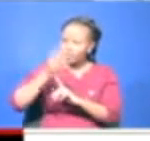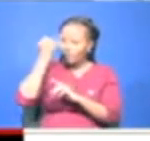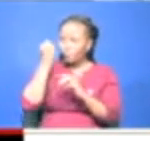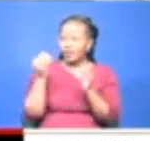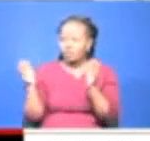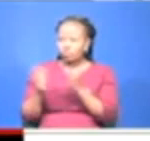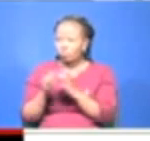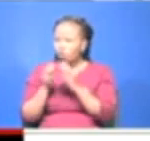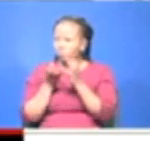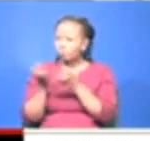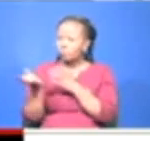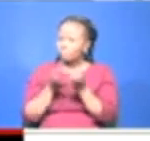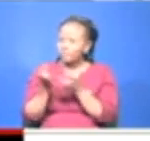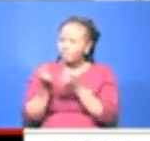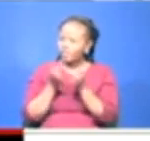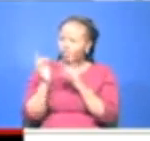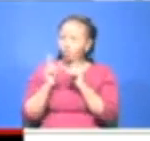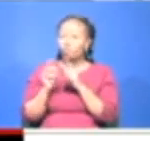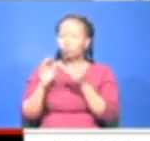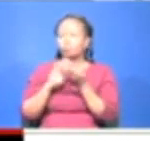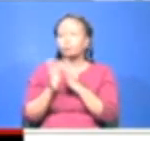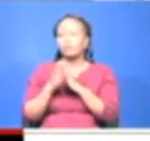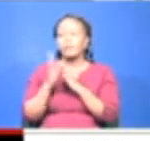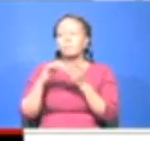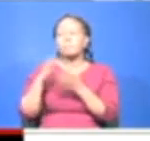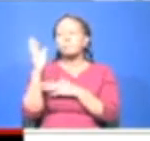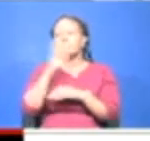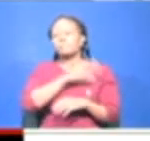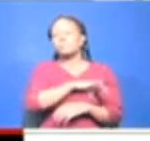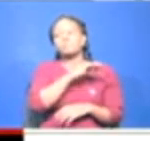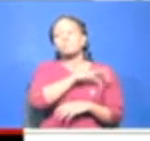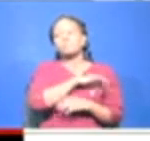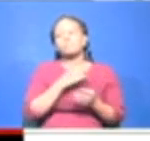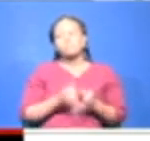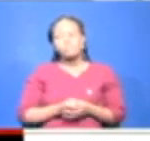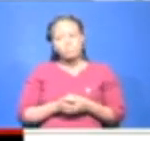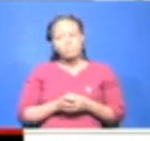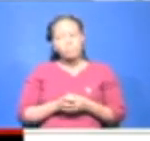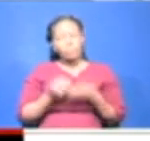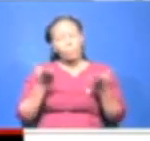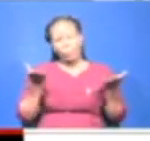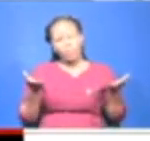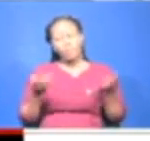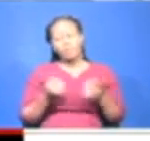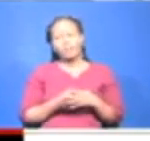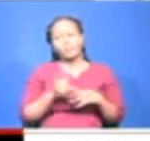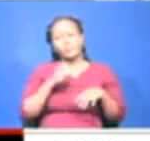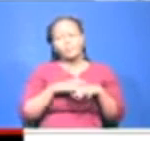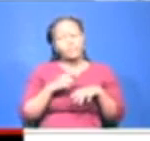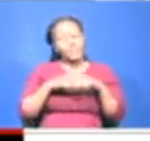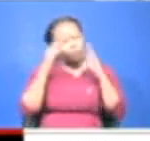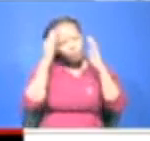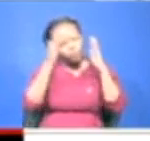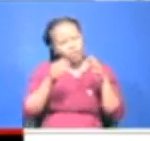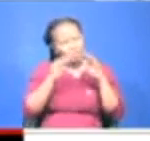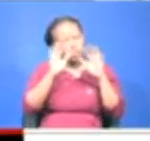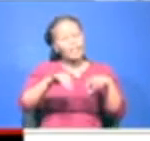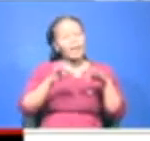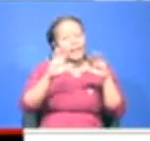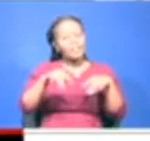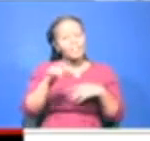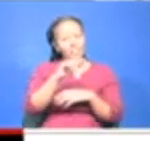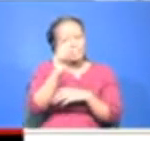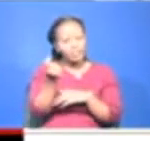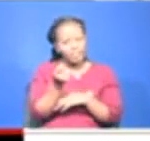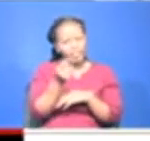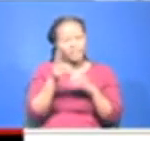businesses, these things become very interesting. Mm-hmm. And you see, when you look at, agriculture in Kenya, I mean, 78% of